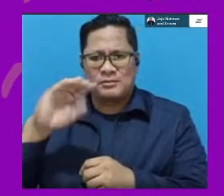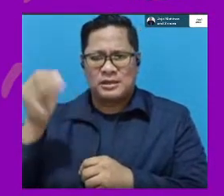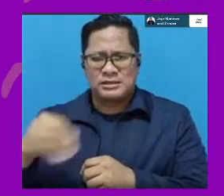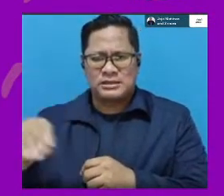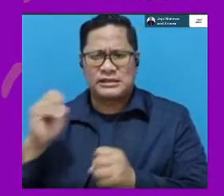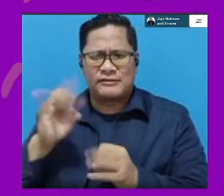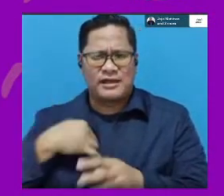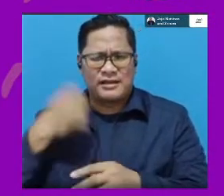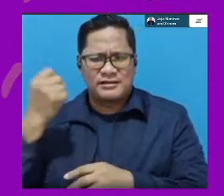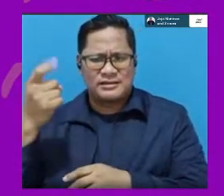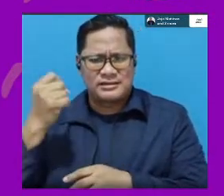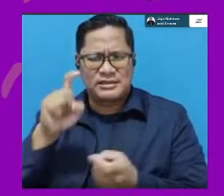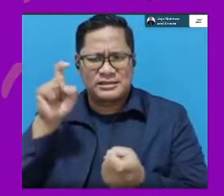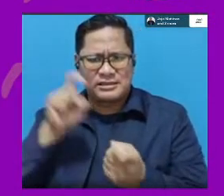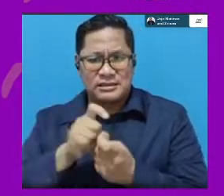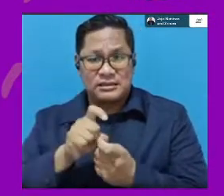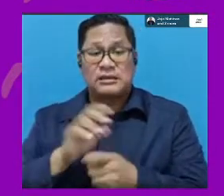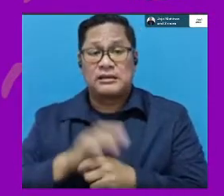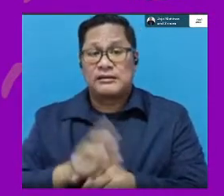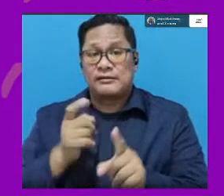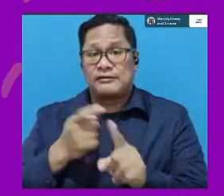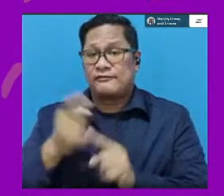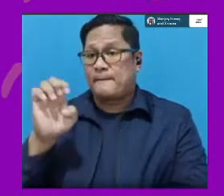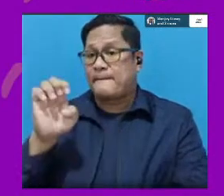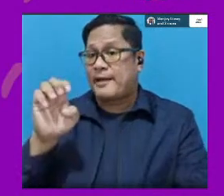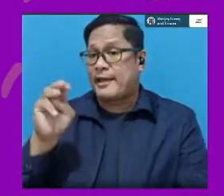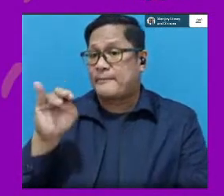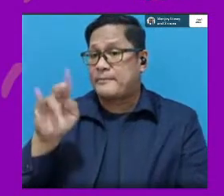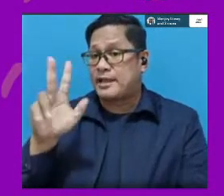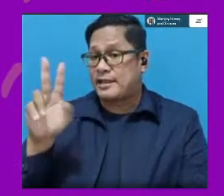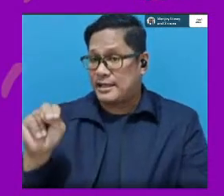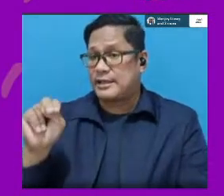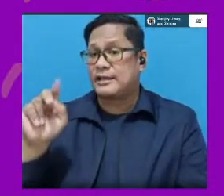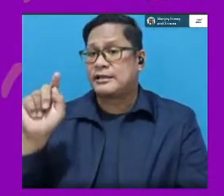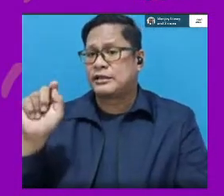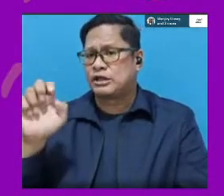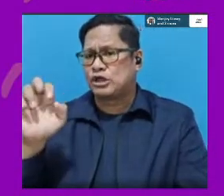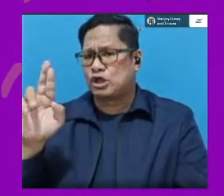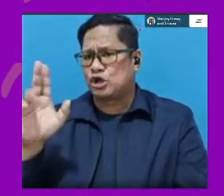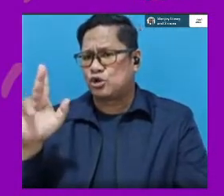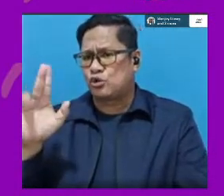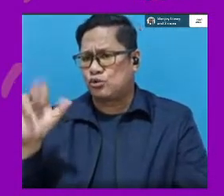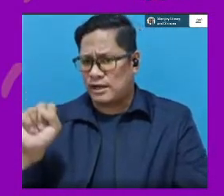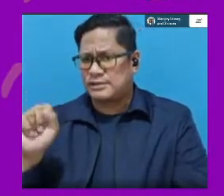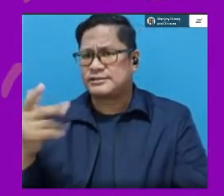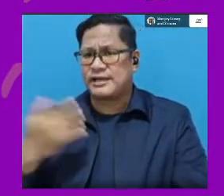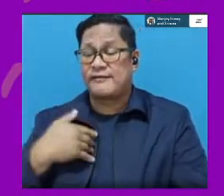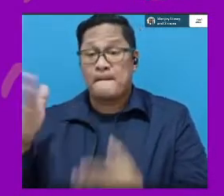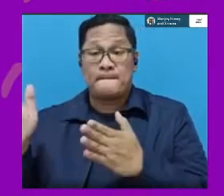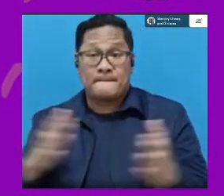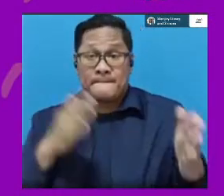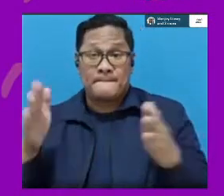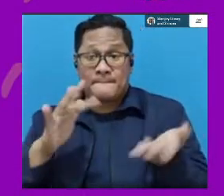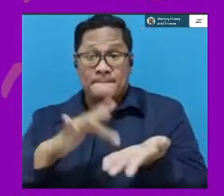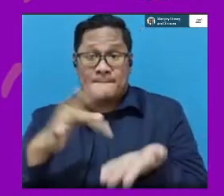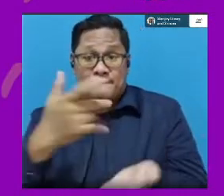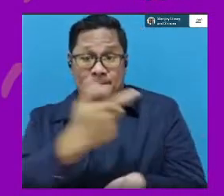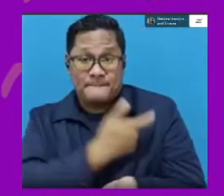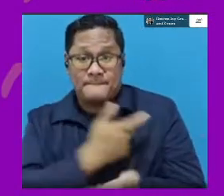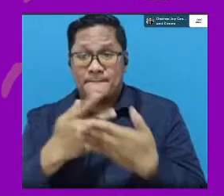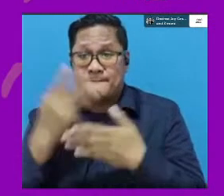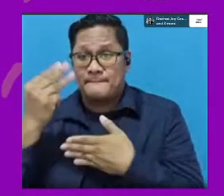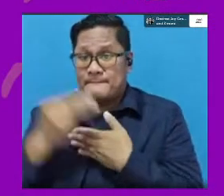understand it exactly, but from Miss Emily Torculas, is there any plan to have a vaccine program